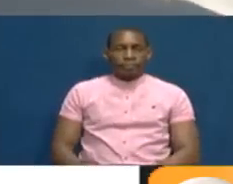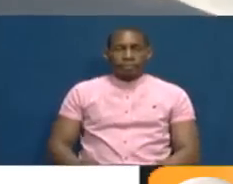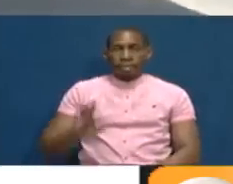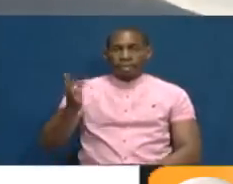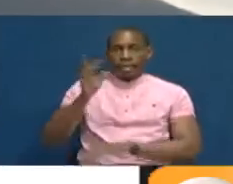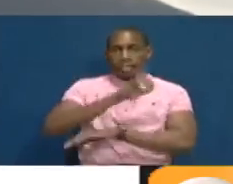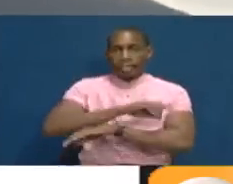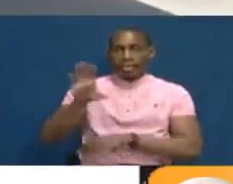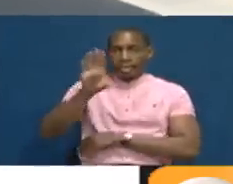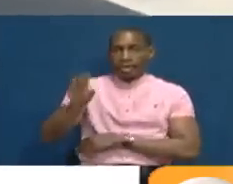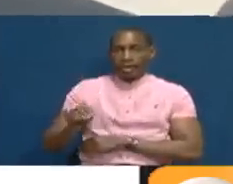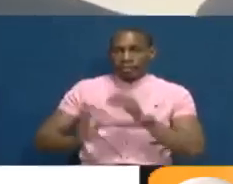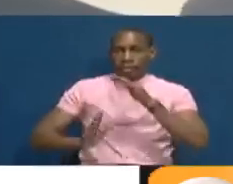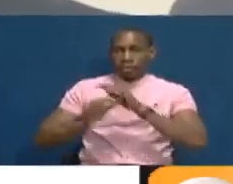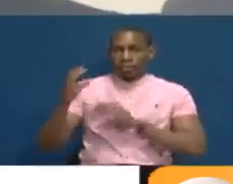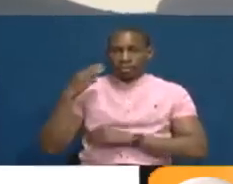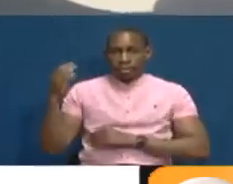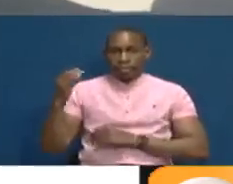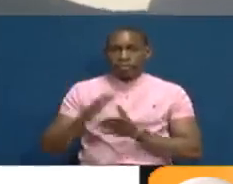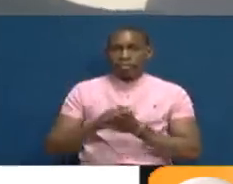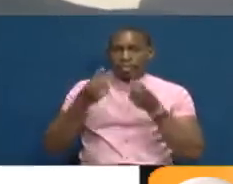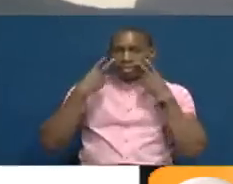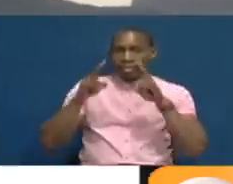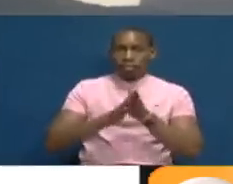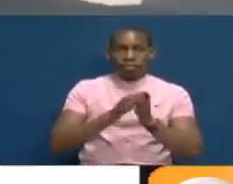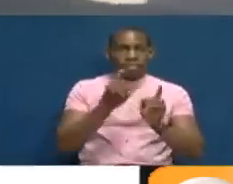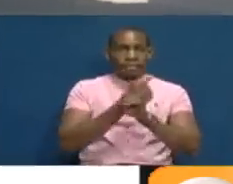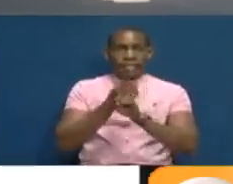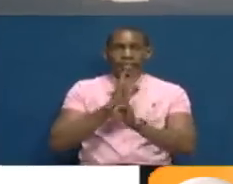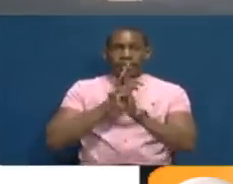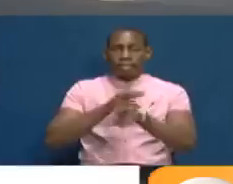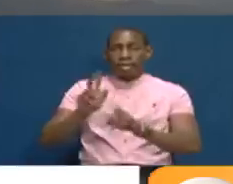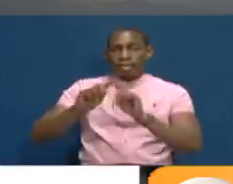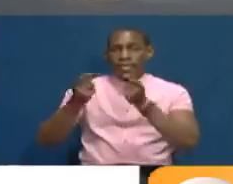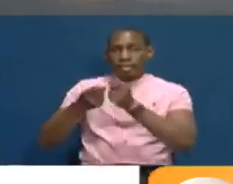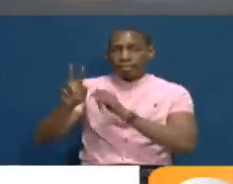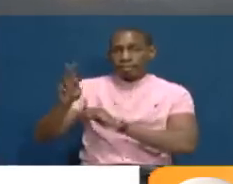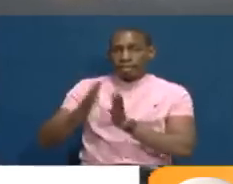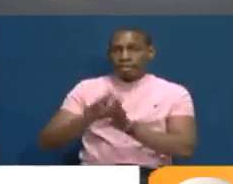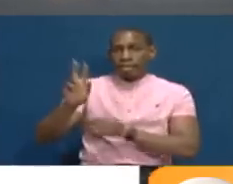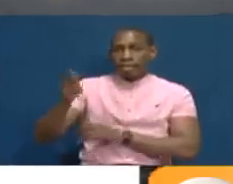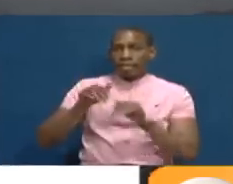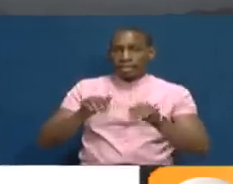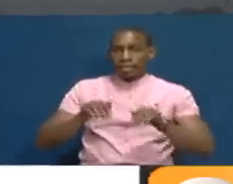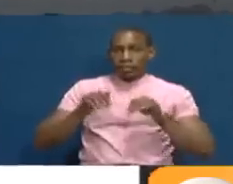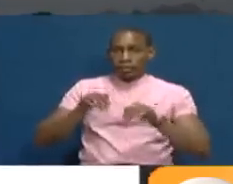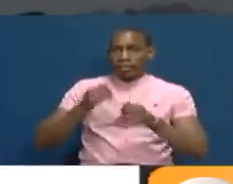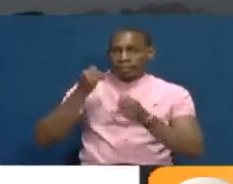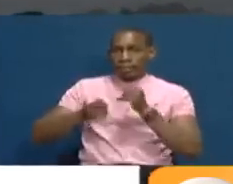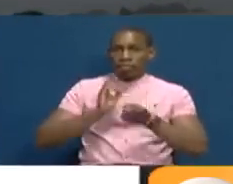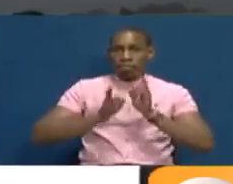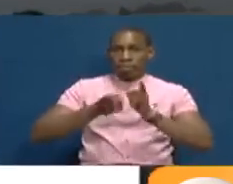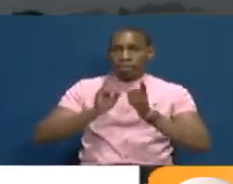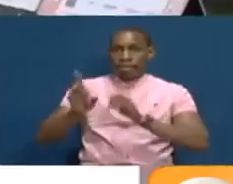Day three of the Africa Senior Championships witnessed mixed results for Team Kenya. Kenya had to wait for the last race